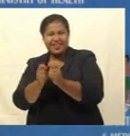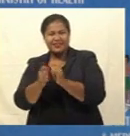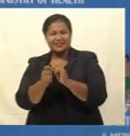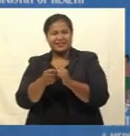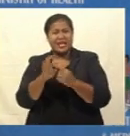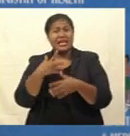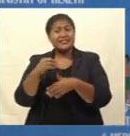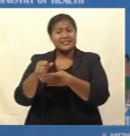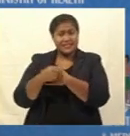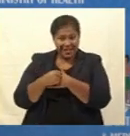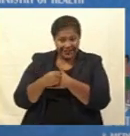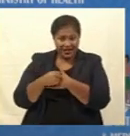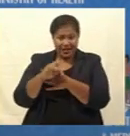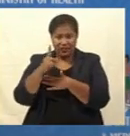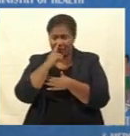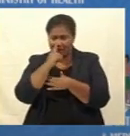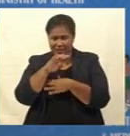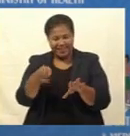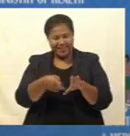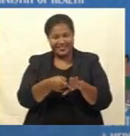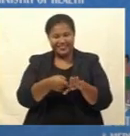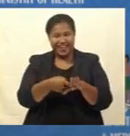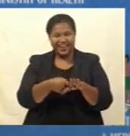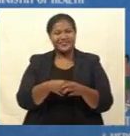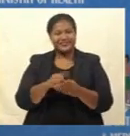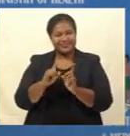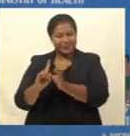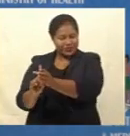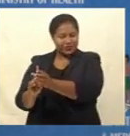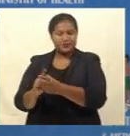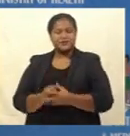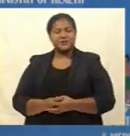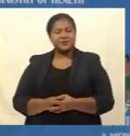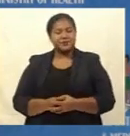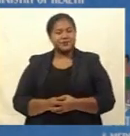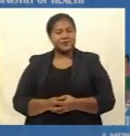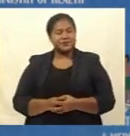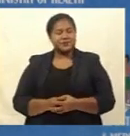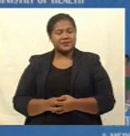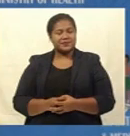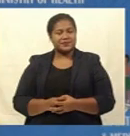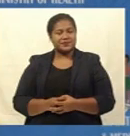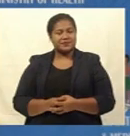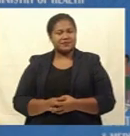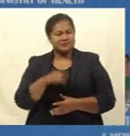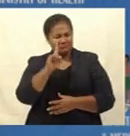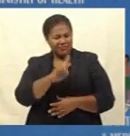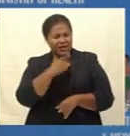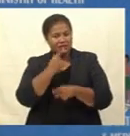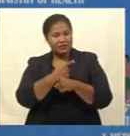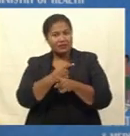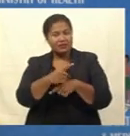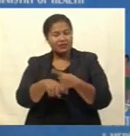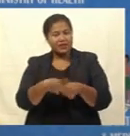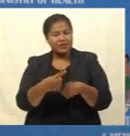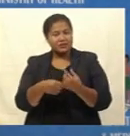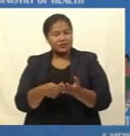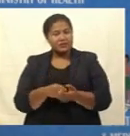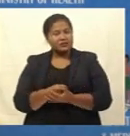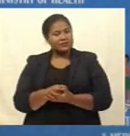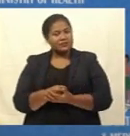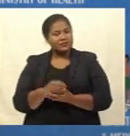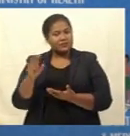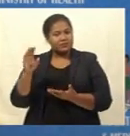and the security of those inside these centers. Also today, he spoke about the capacity or the